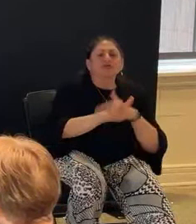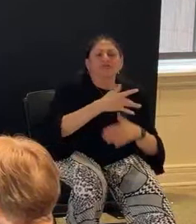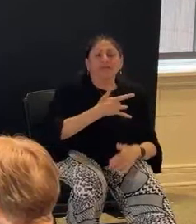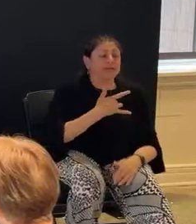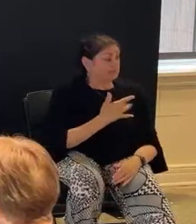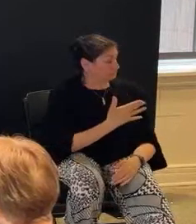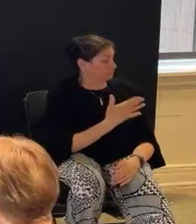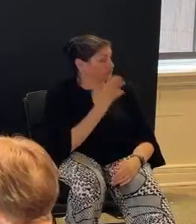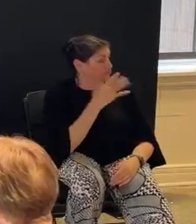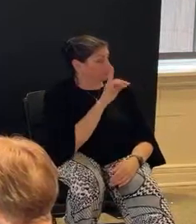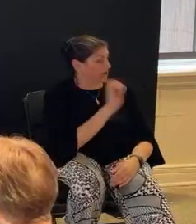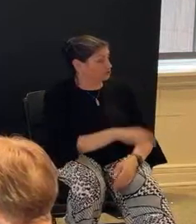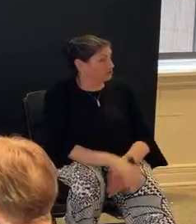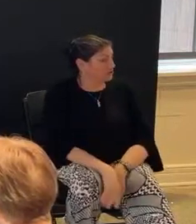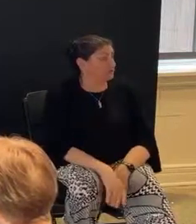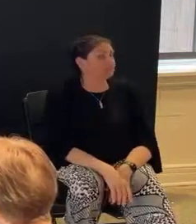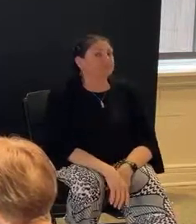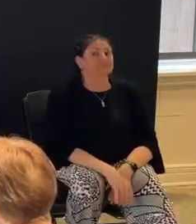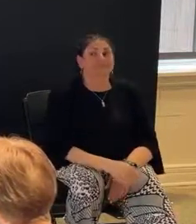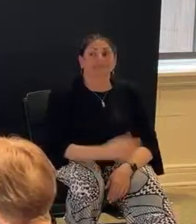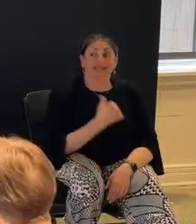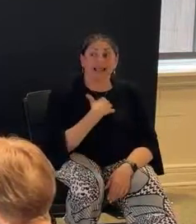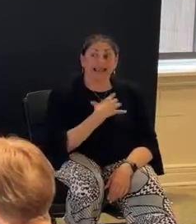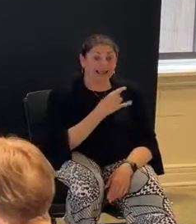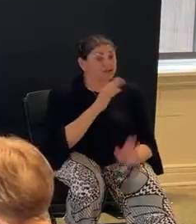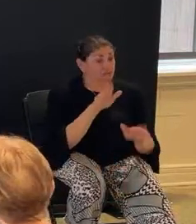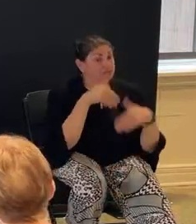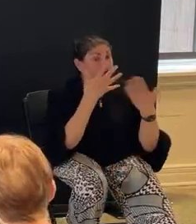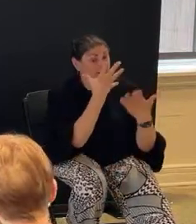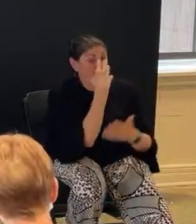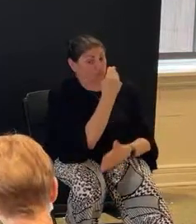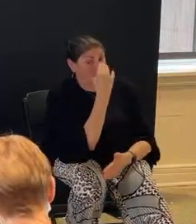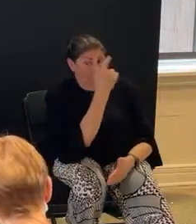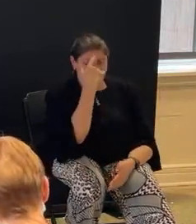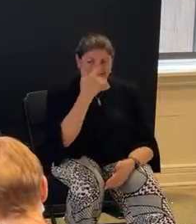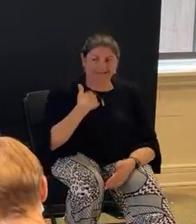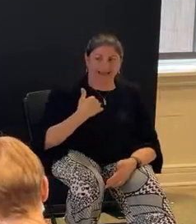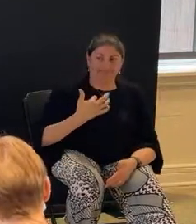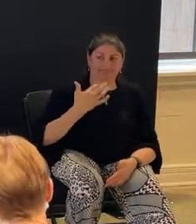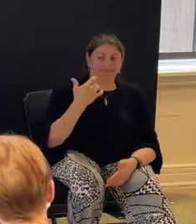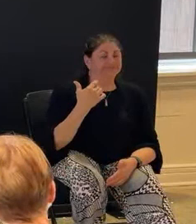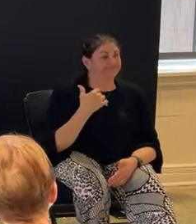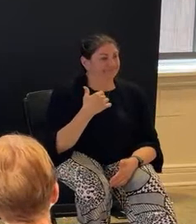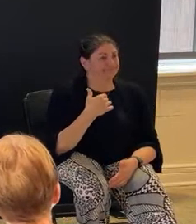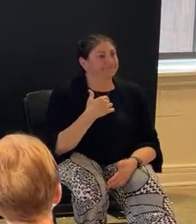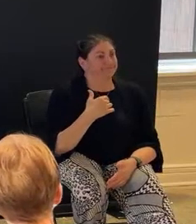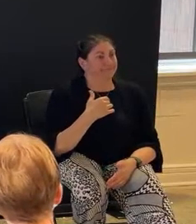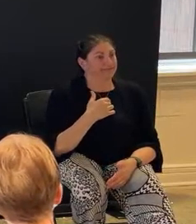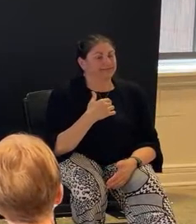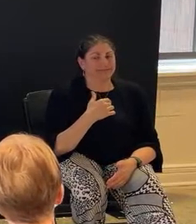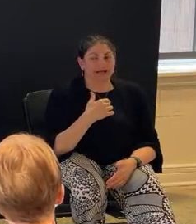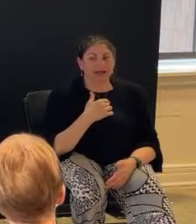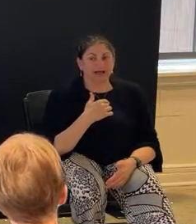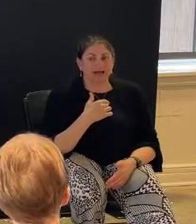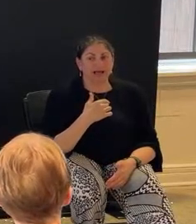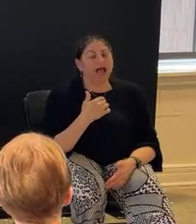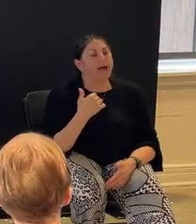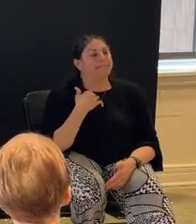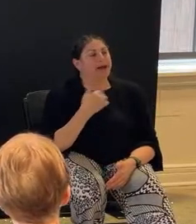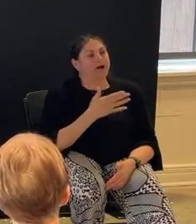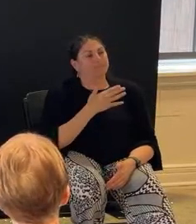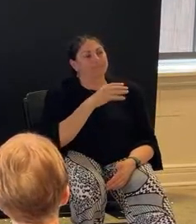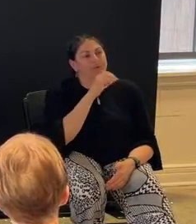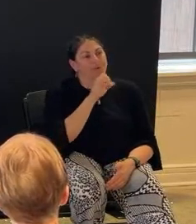So that's a great, I like that you brought up wolves. I used to have with the elk, my old wolf talking point was